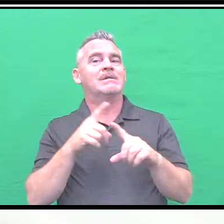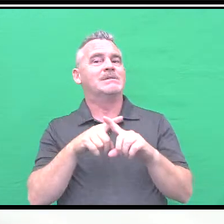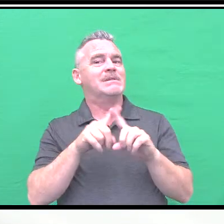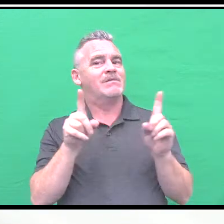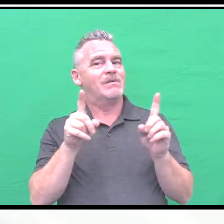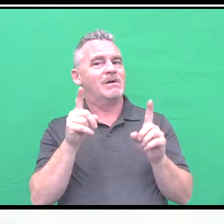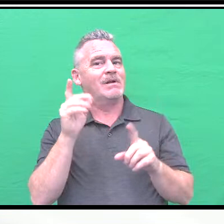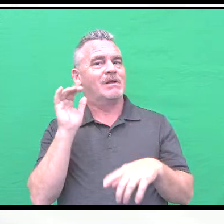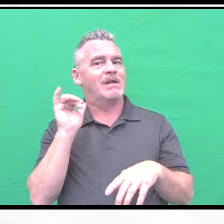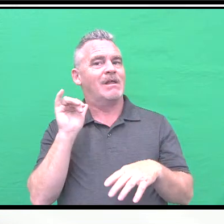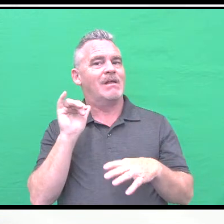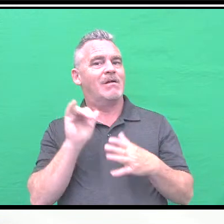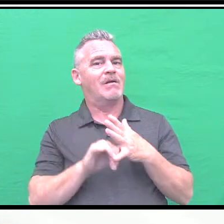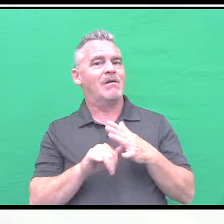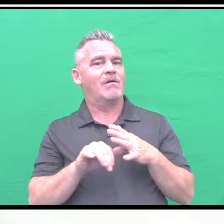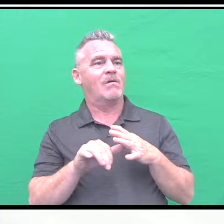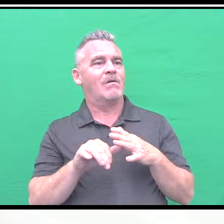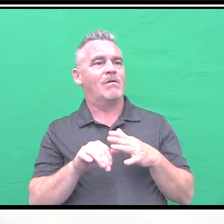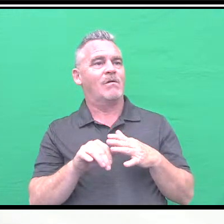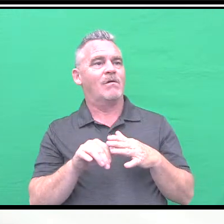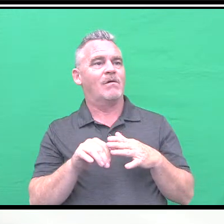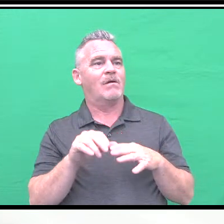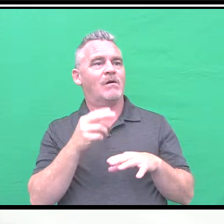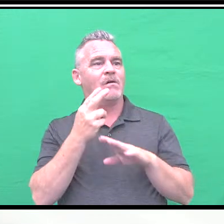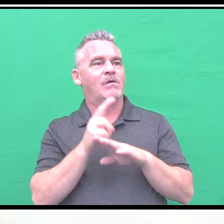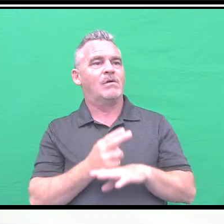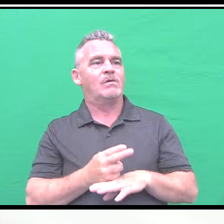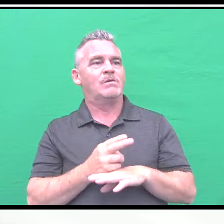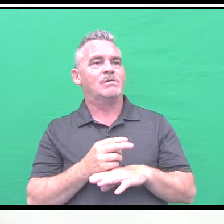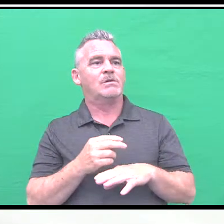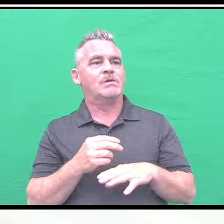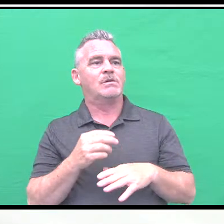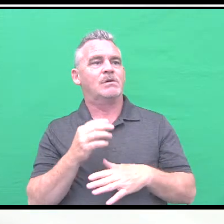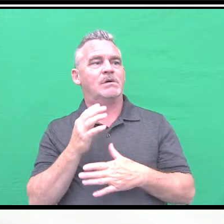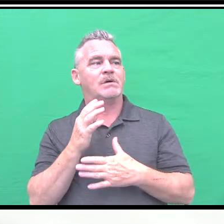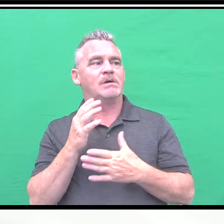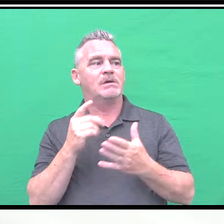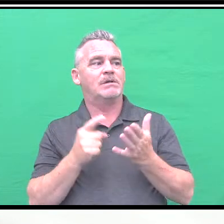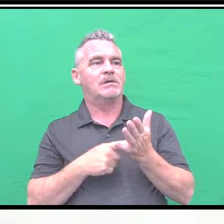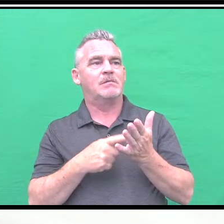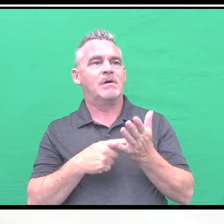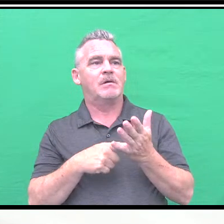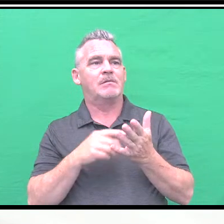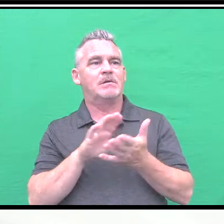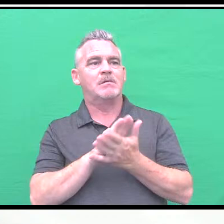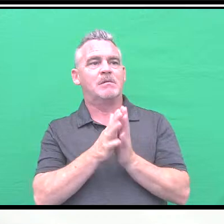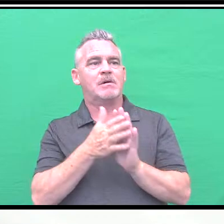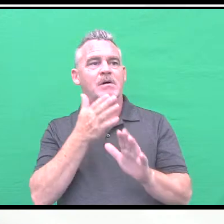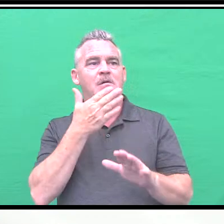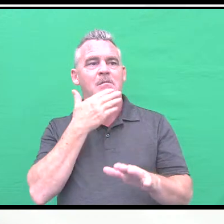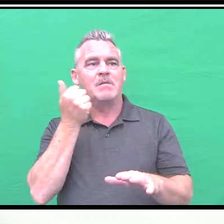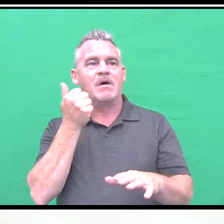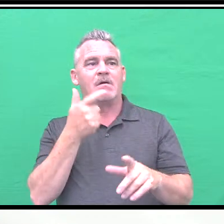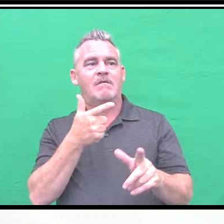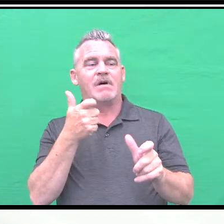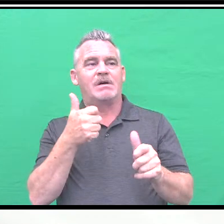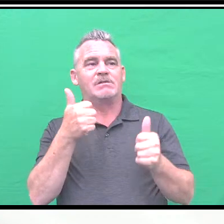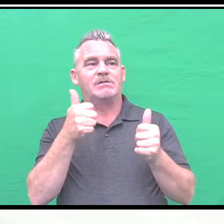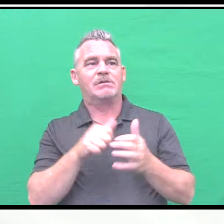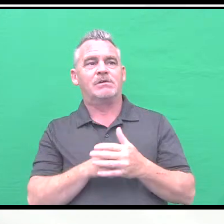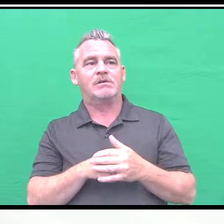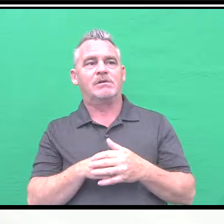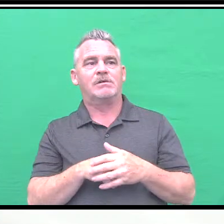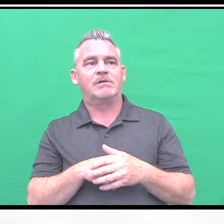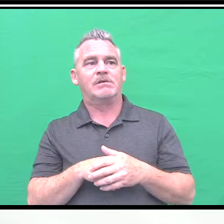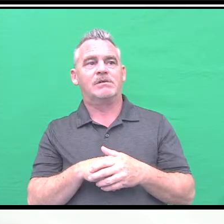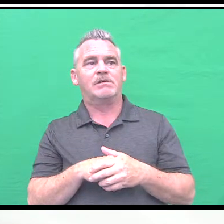to be done, and they end up getting better, and we get them back to work, and they don't lose any time, and it's very effective. So I'm